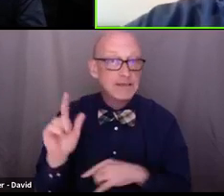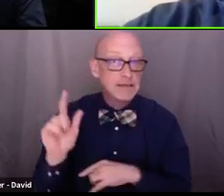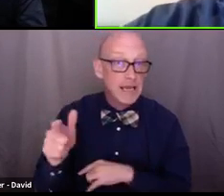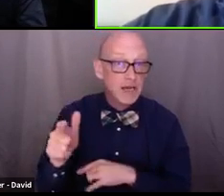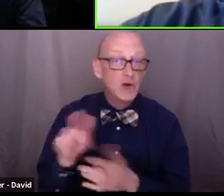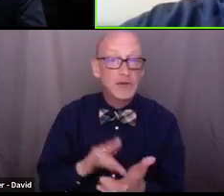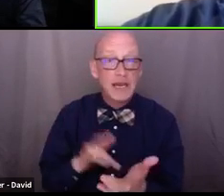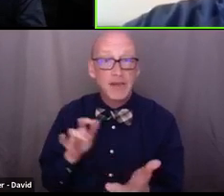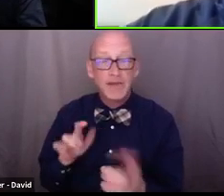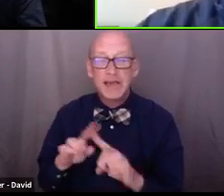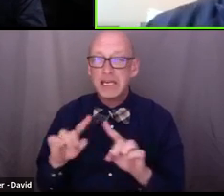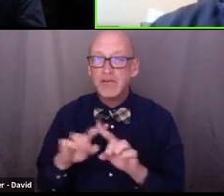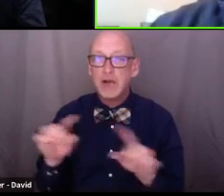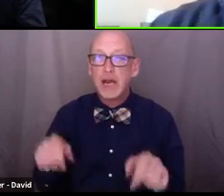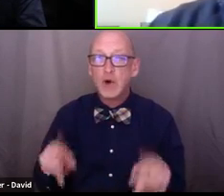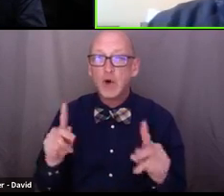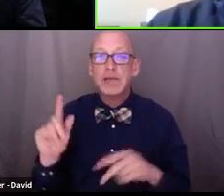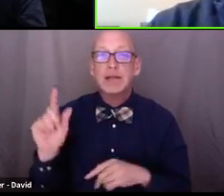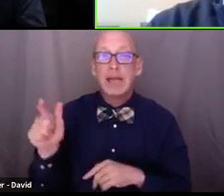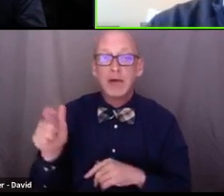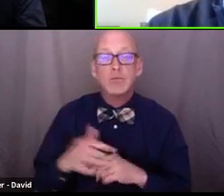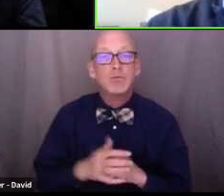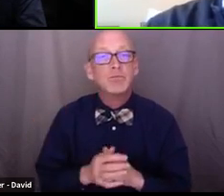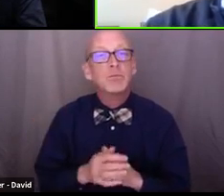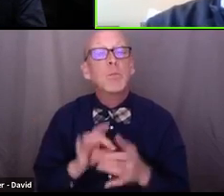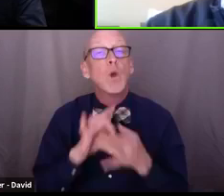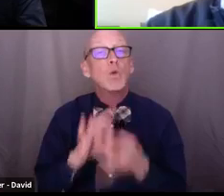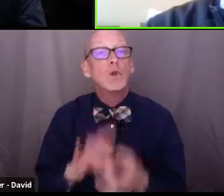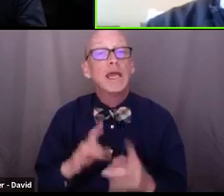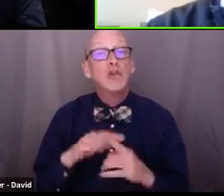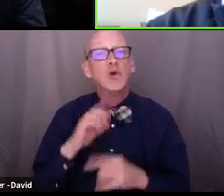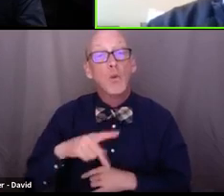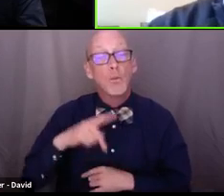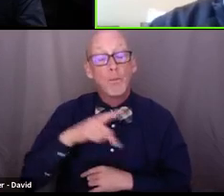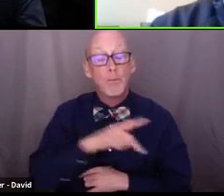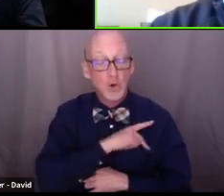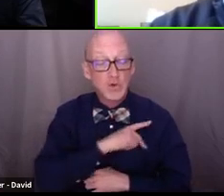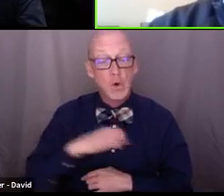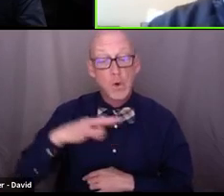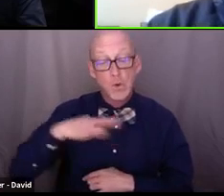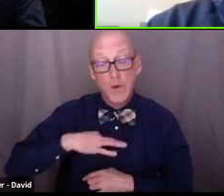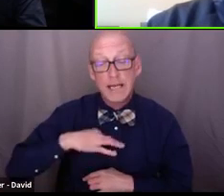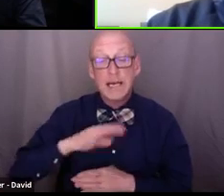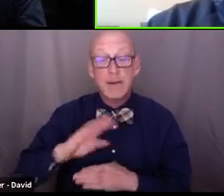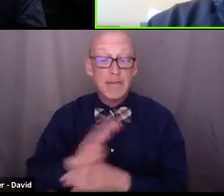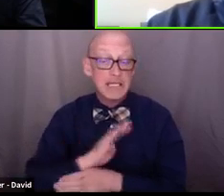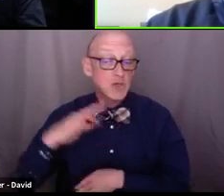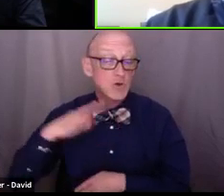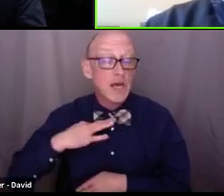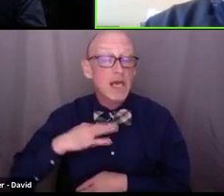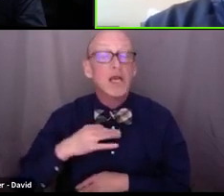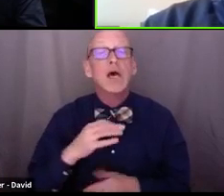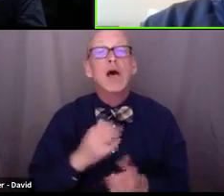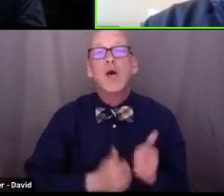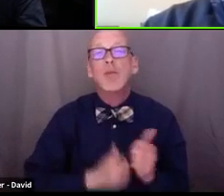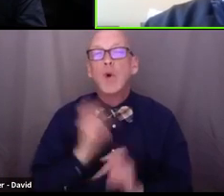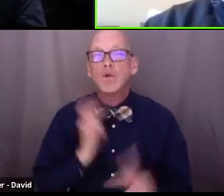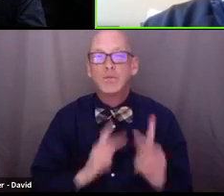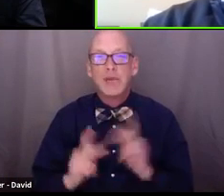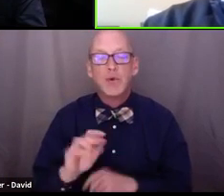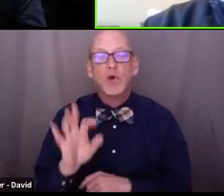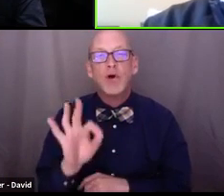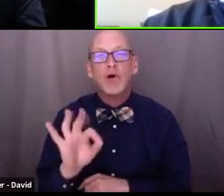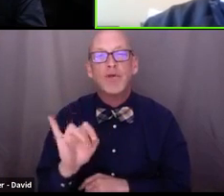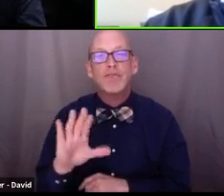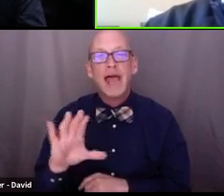advantage of certain opportunities down the road. As relates to personal versus business credit, the personal credit, most folks, you know, hear FICO score. What's